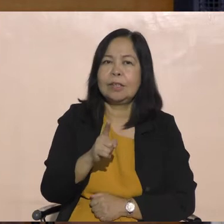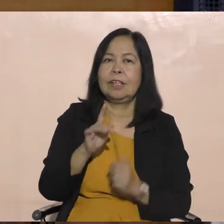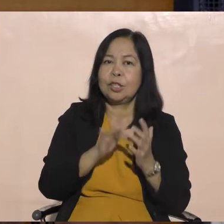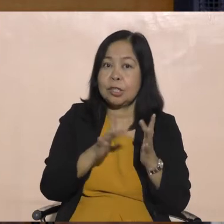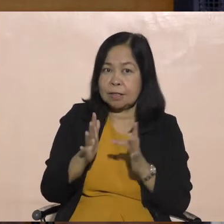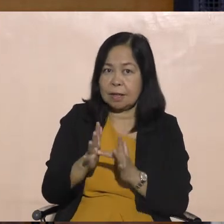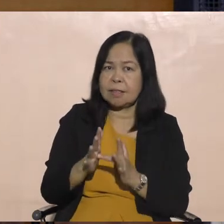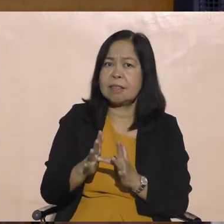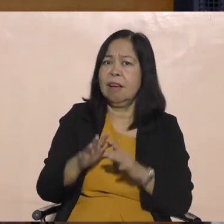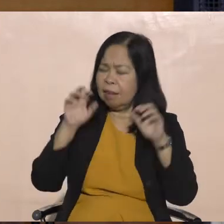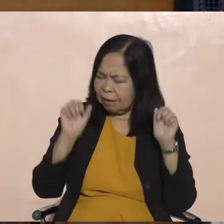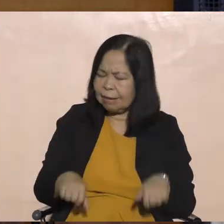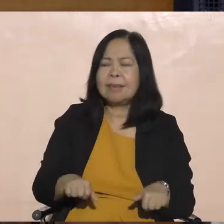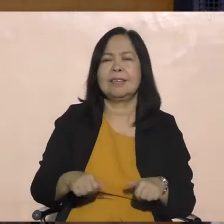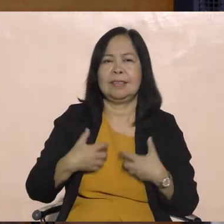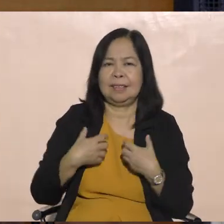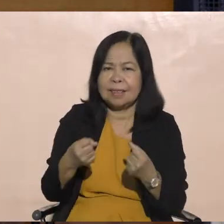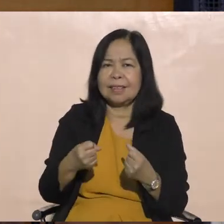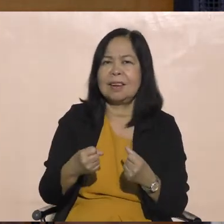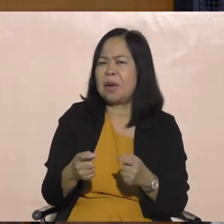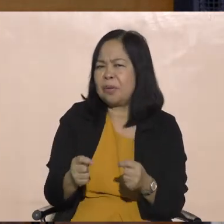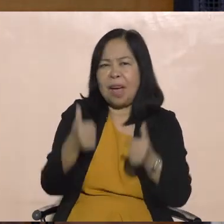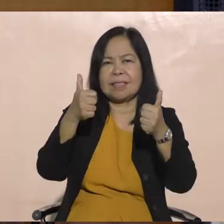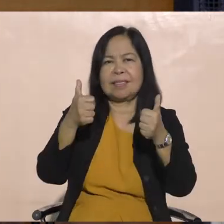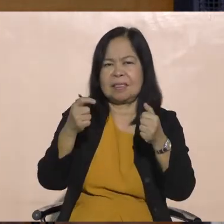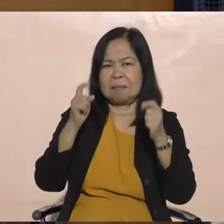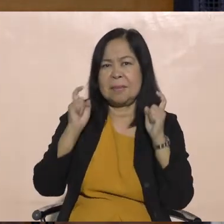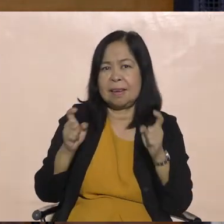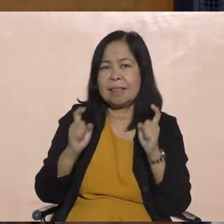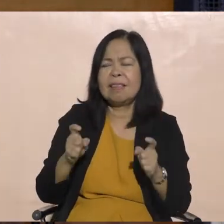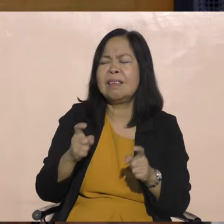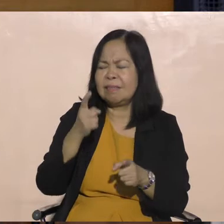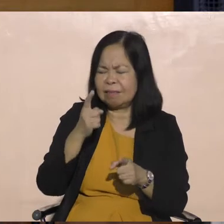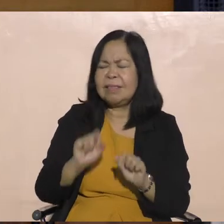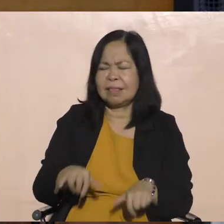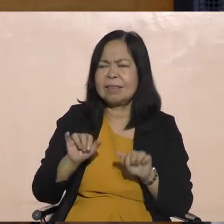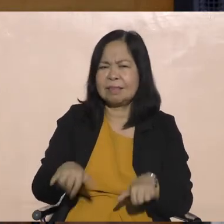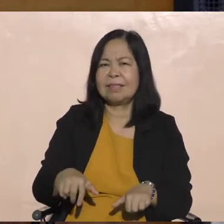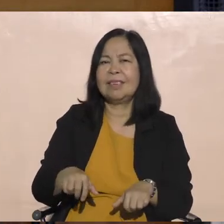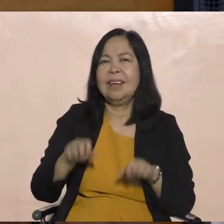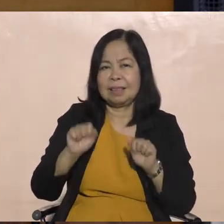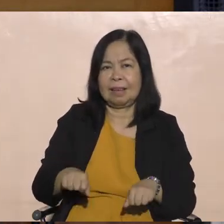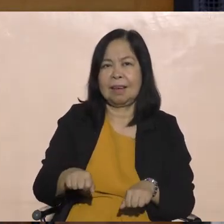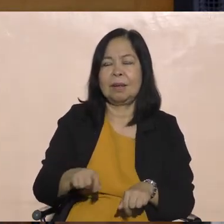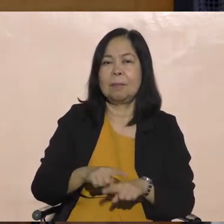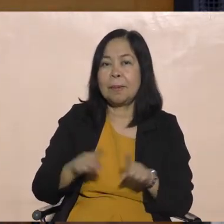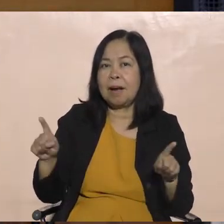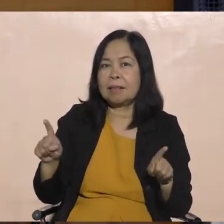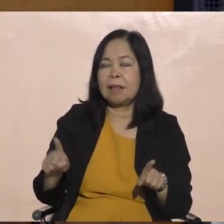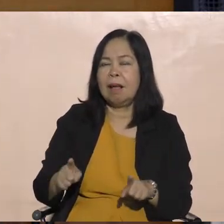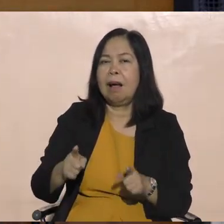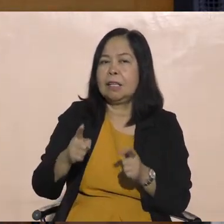Surely Jesus could have healed Lazarus right away. But He wanted to stretch out His